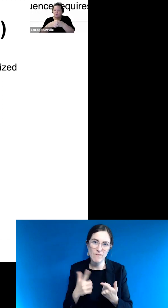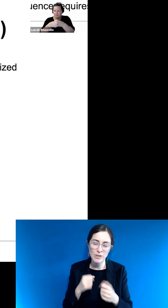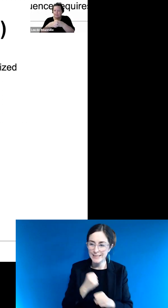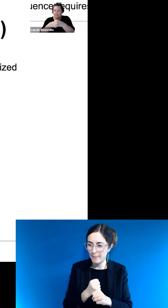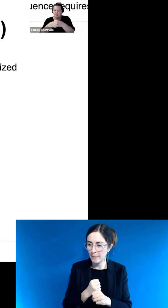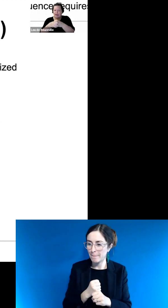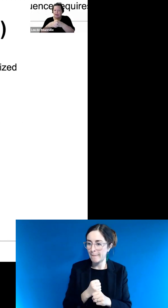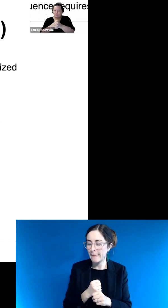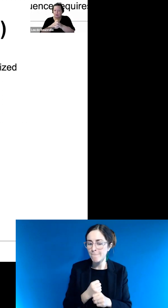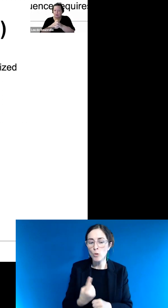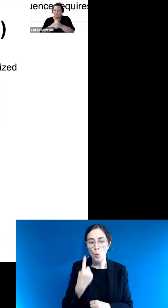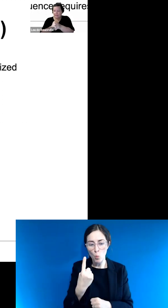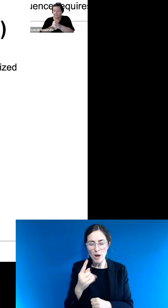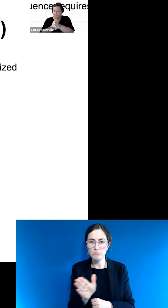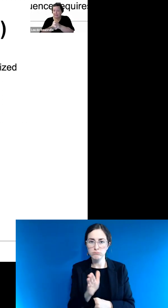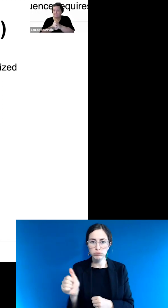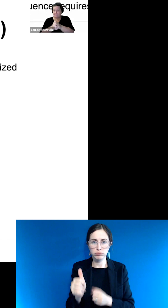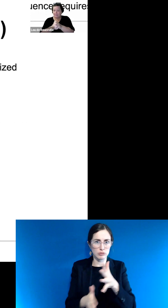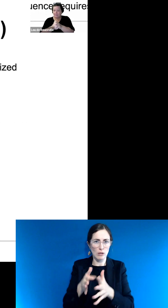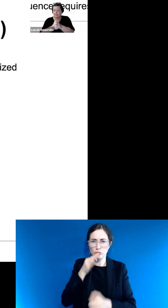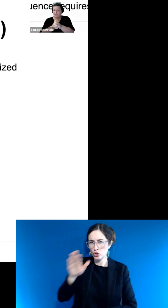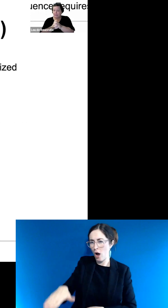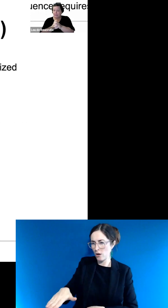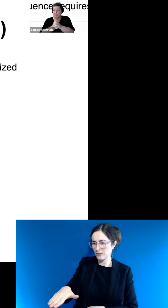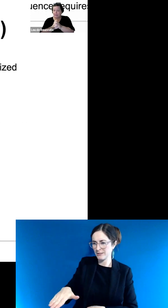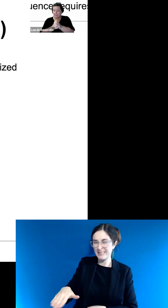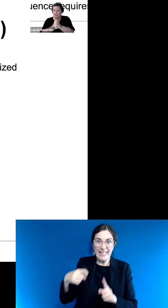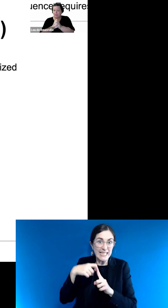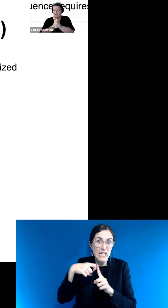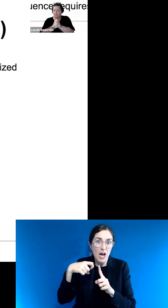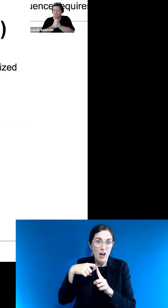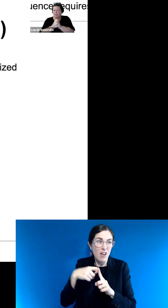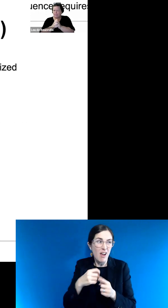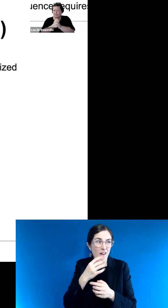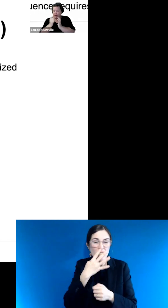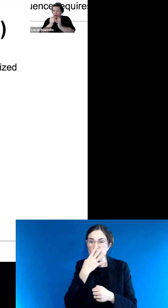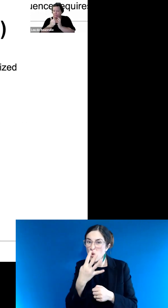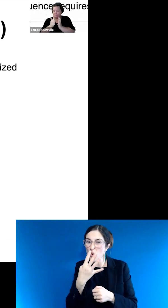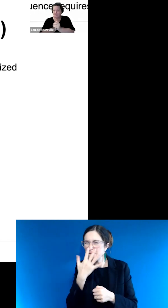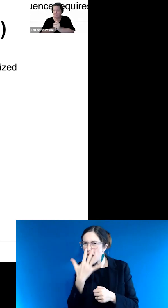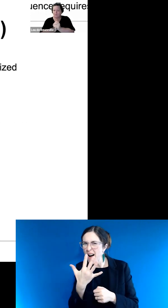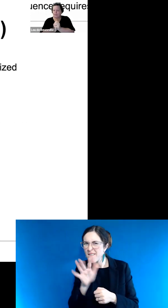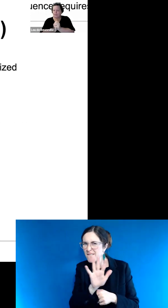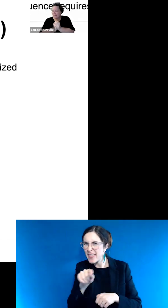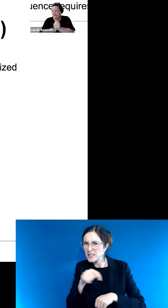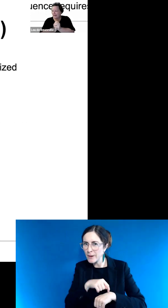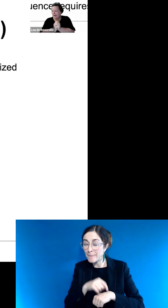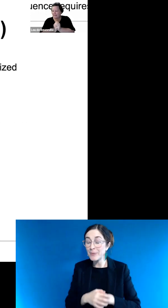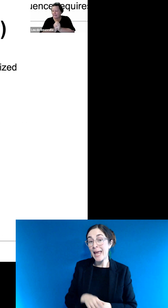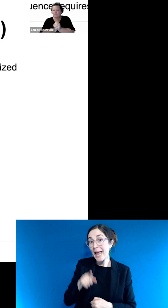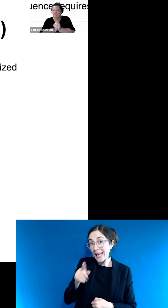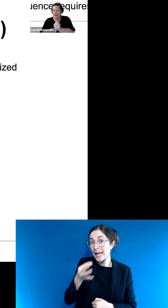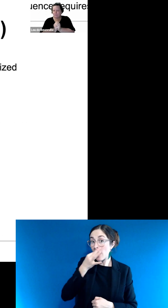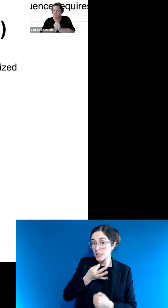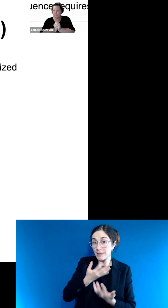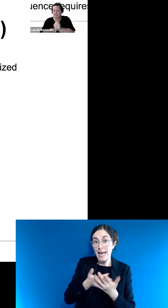for example, I had a child, a native signer, come to me. He was a very young kindy child, like 4.5 at the time or something, and